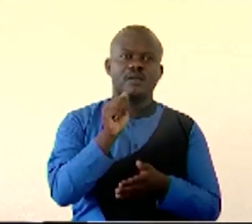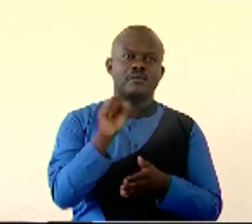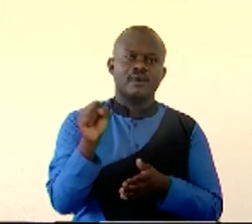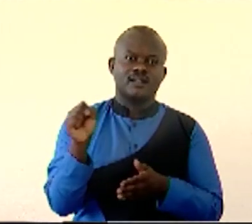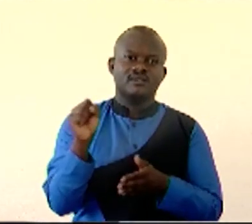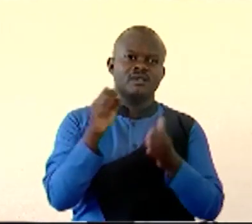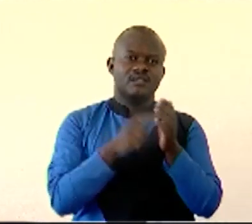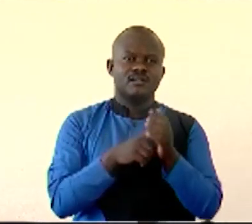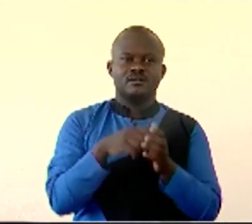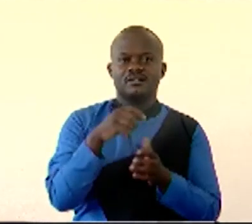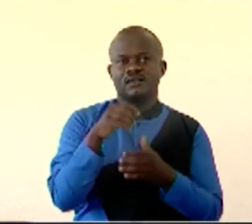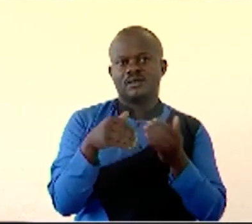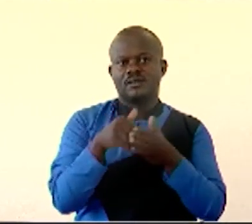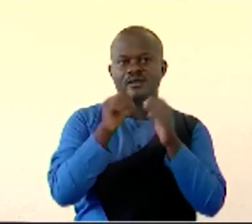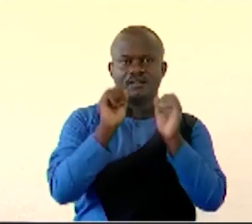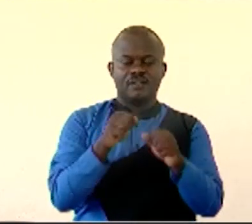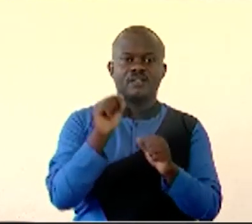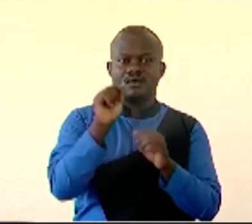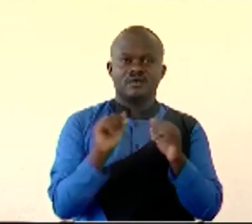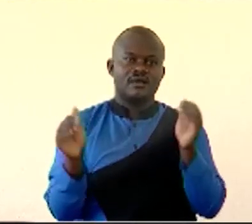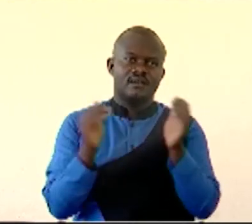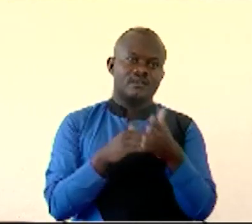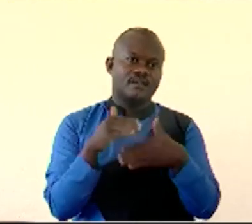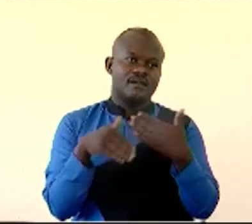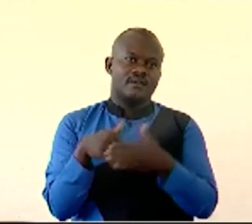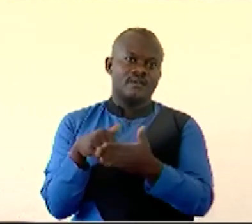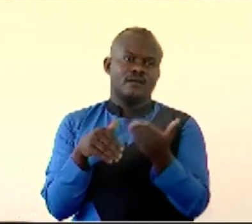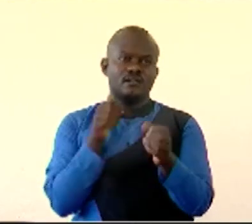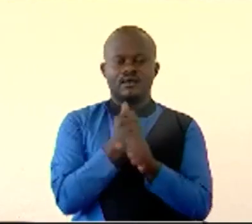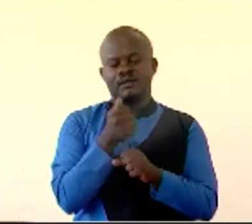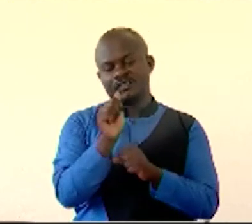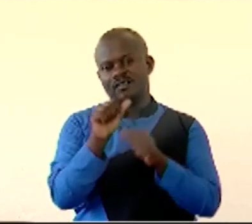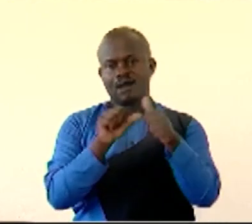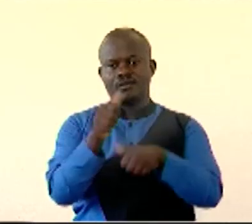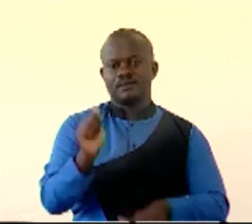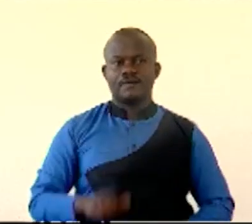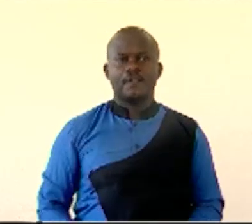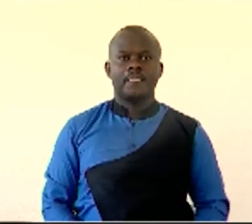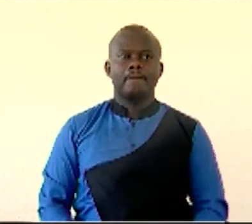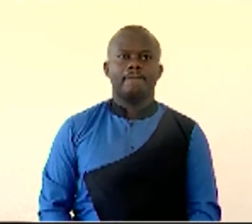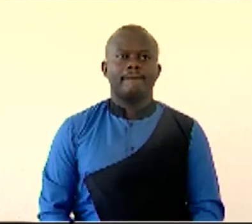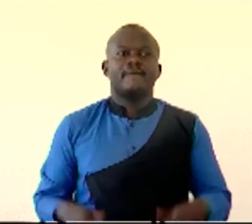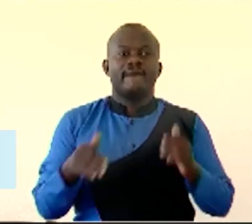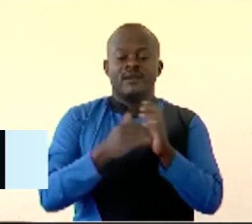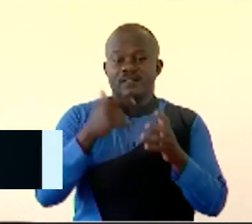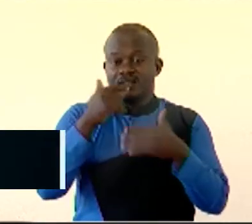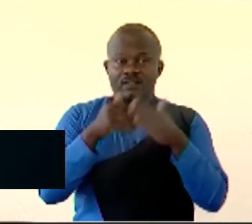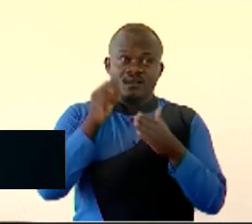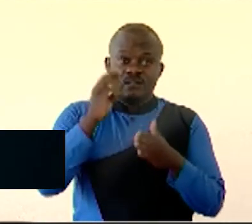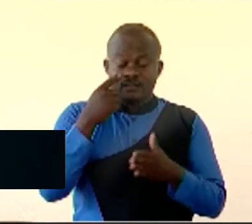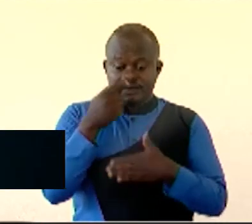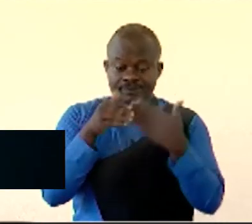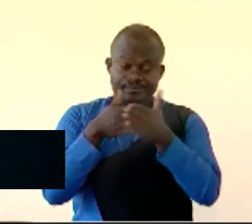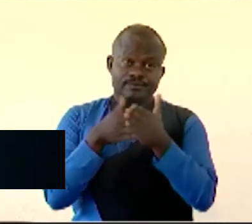N. You can substitute and work it out. And it is said, identify the